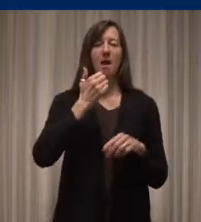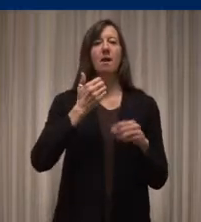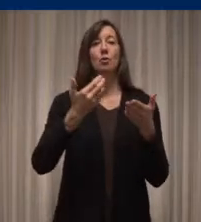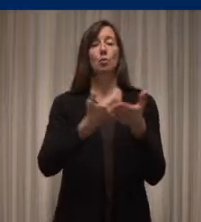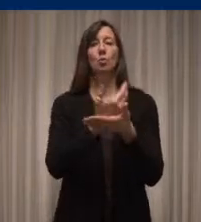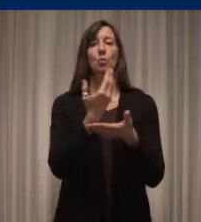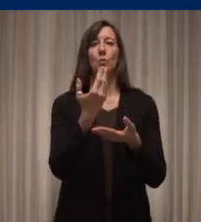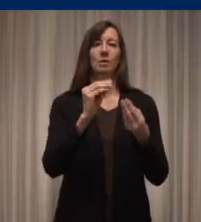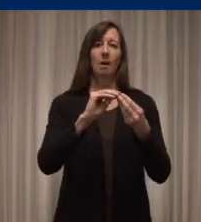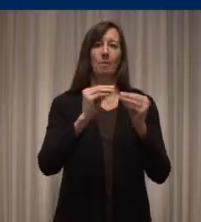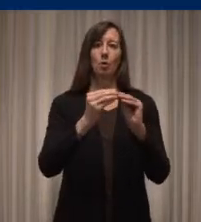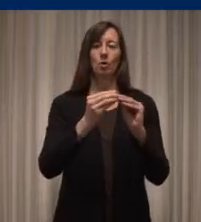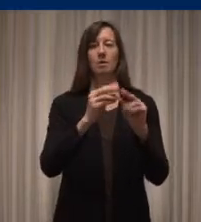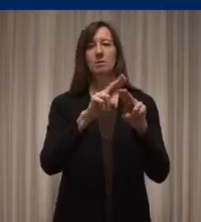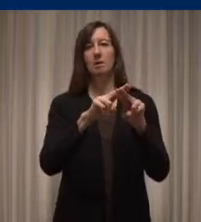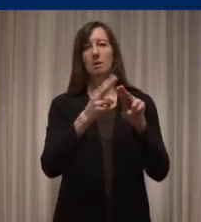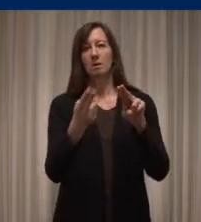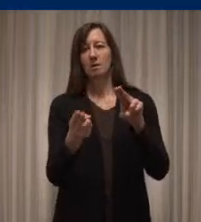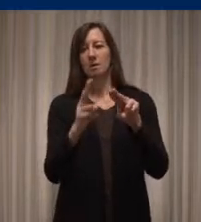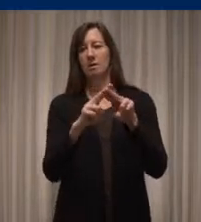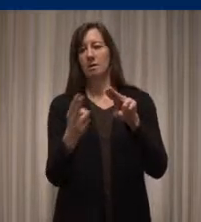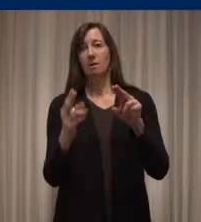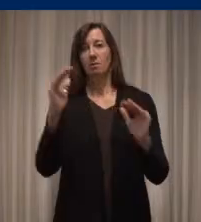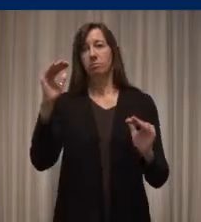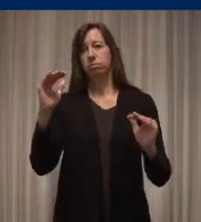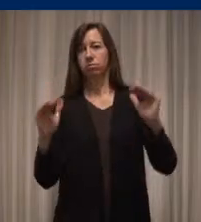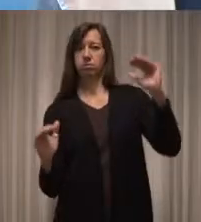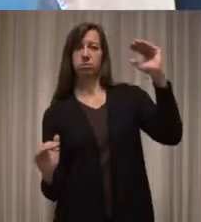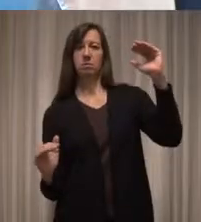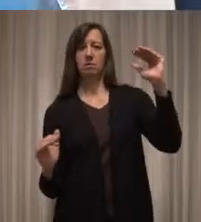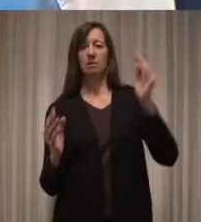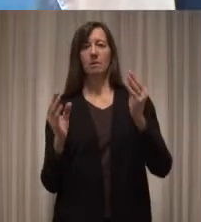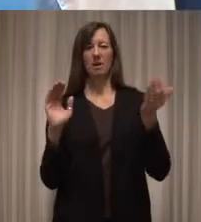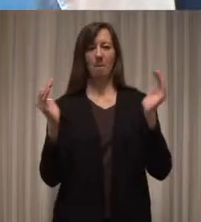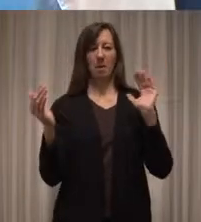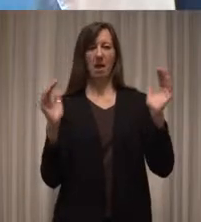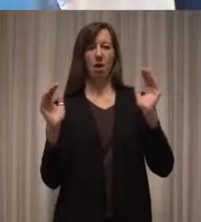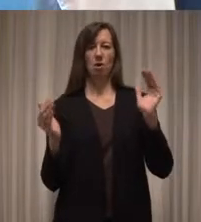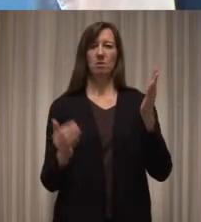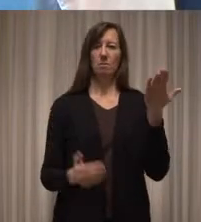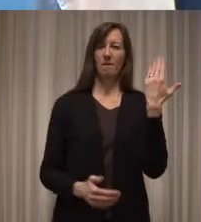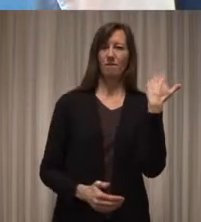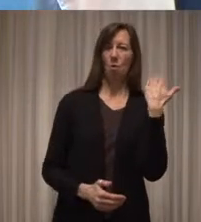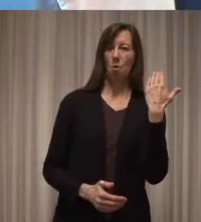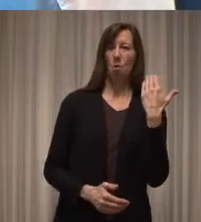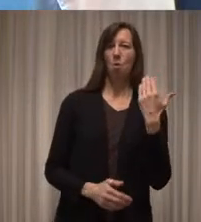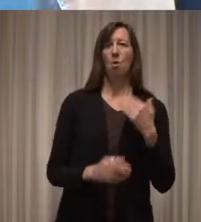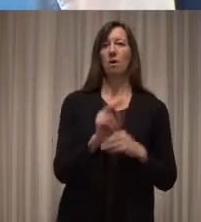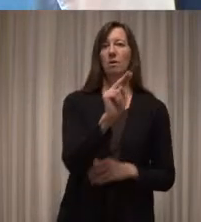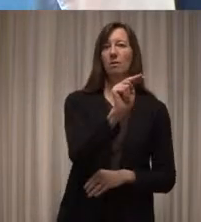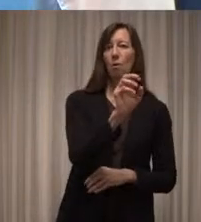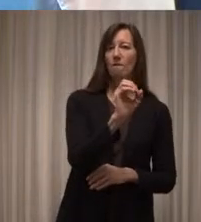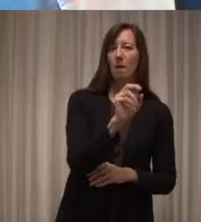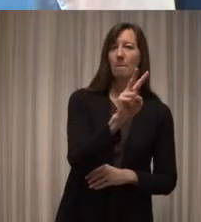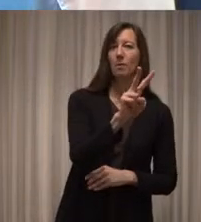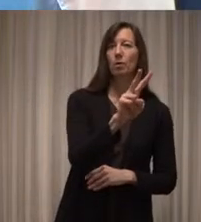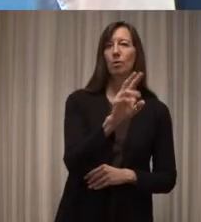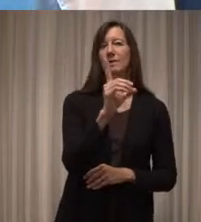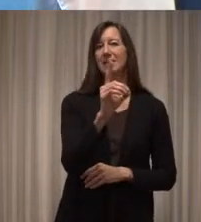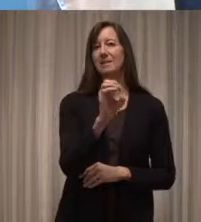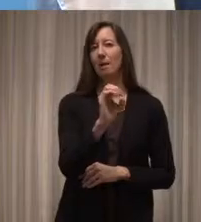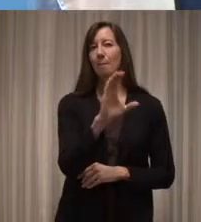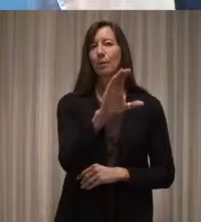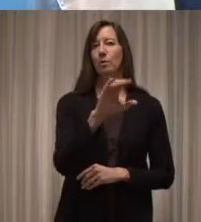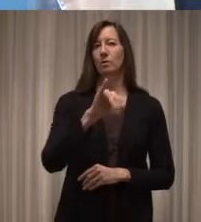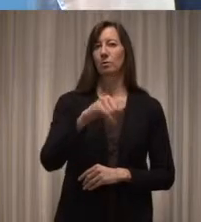is much lower than it was at the end of December and into January. So that is good news, and we expect the hospitalizations